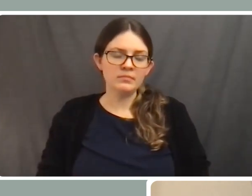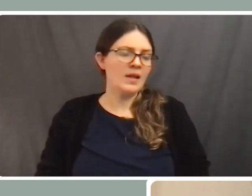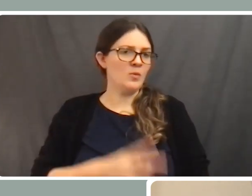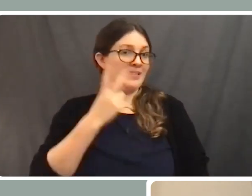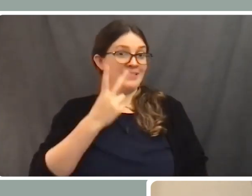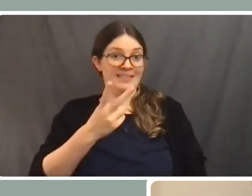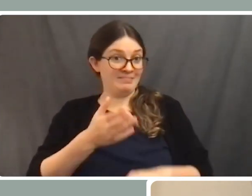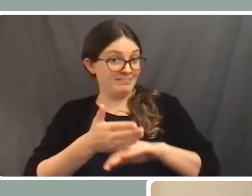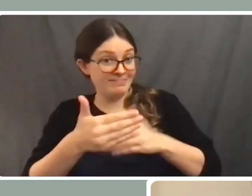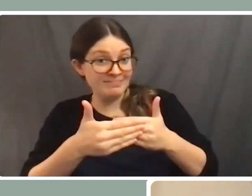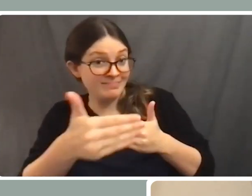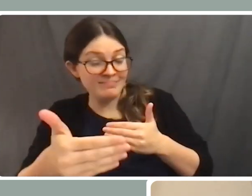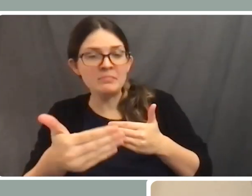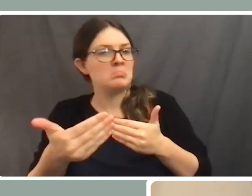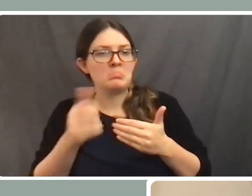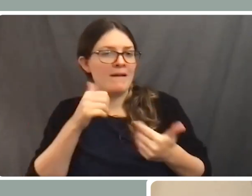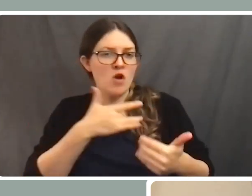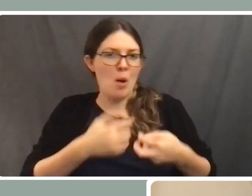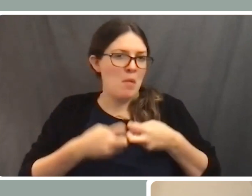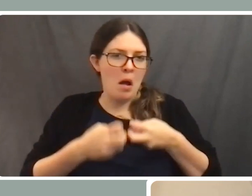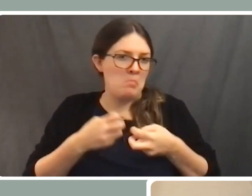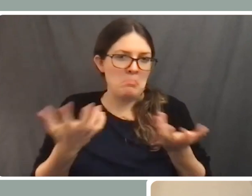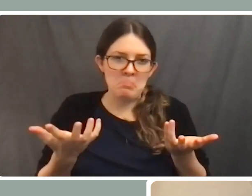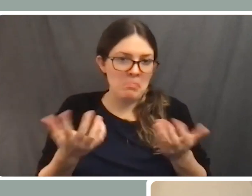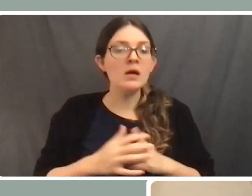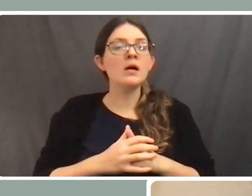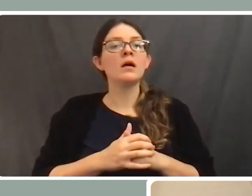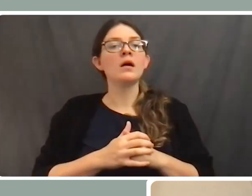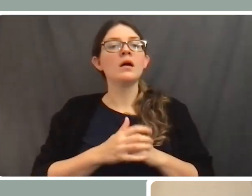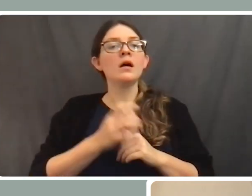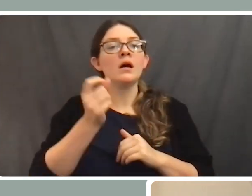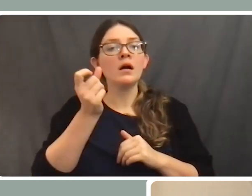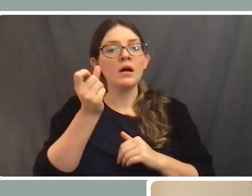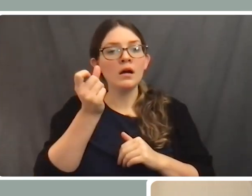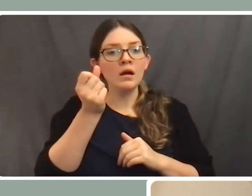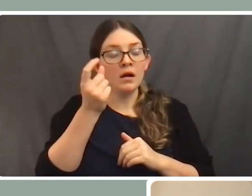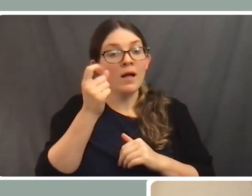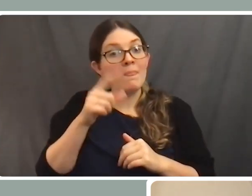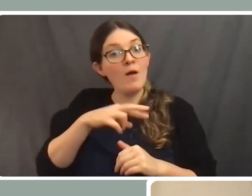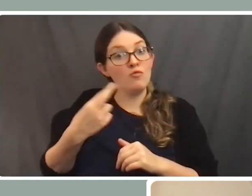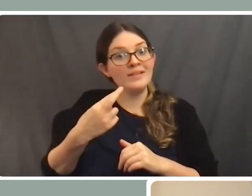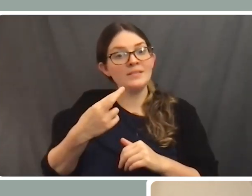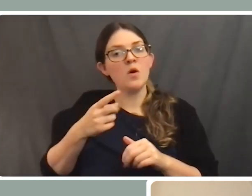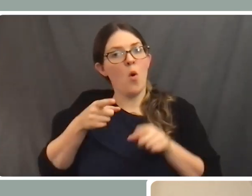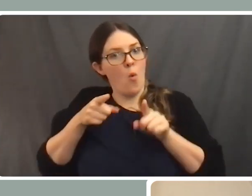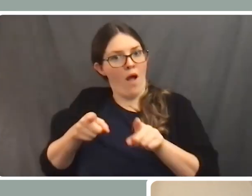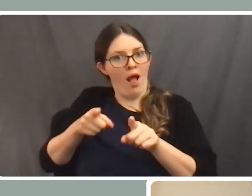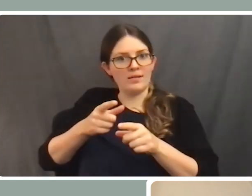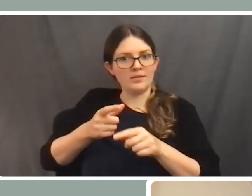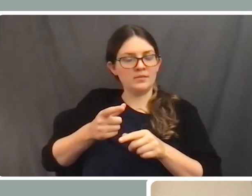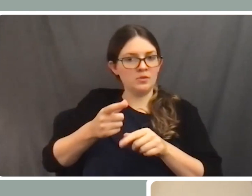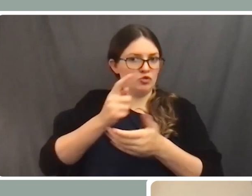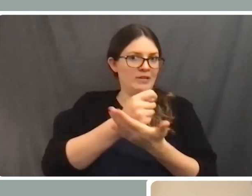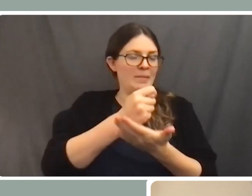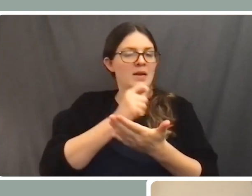case. So the Herceptin, the risk is posed while you're on the treatment, and it's really not after the